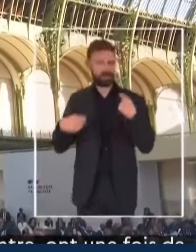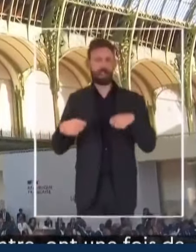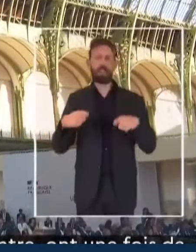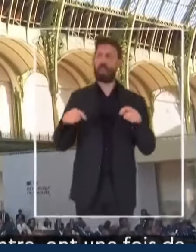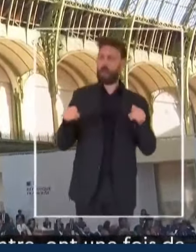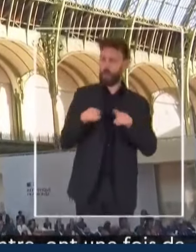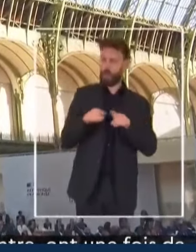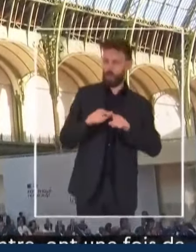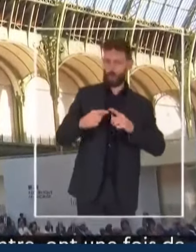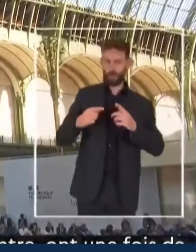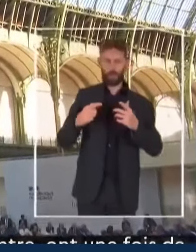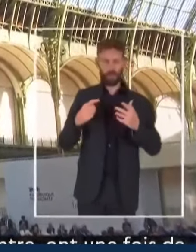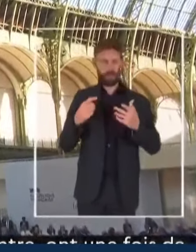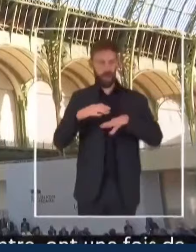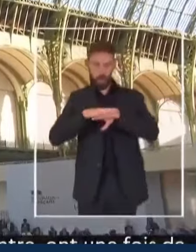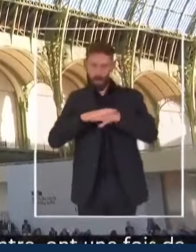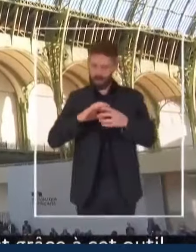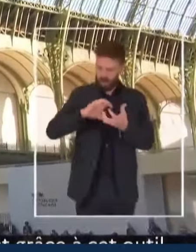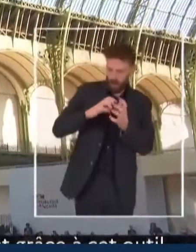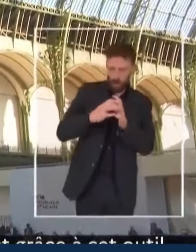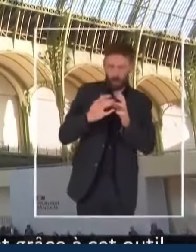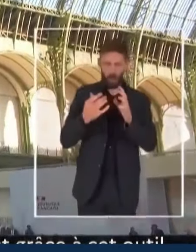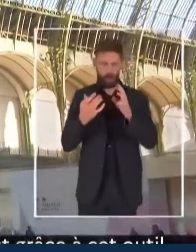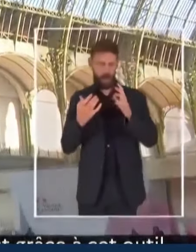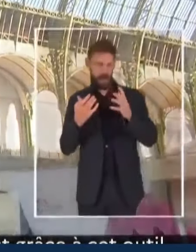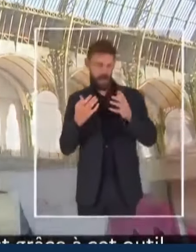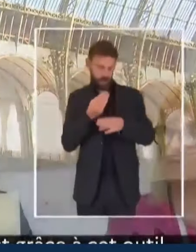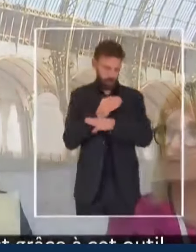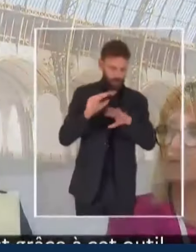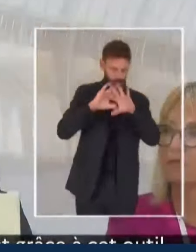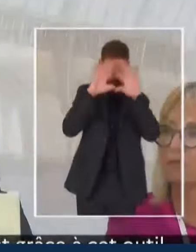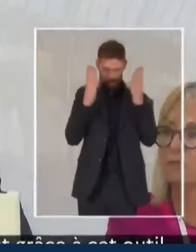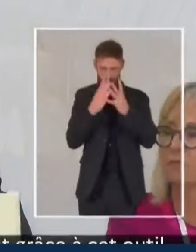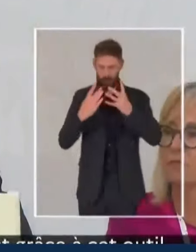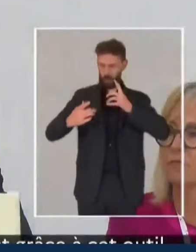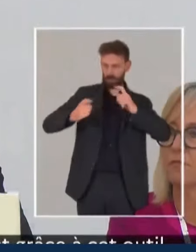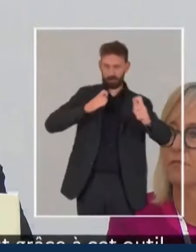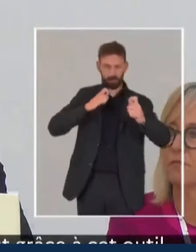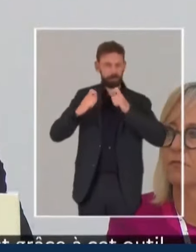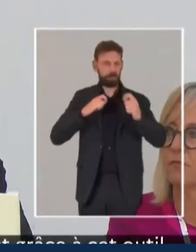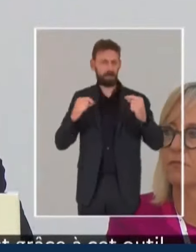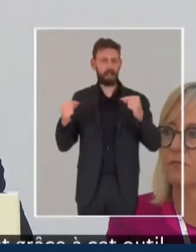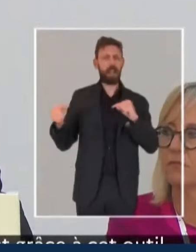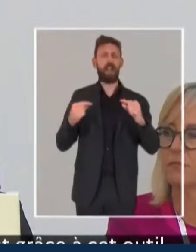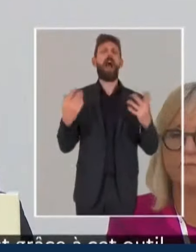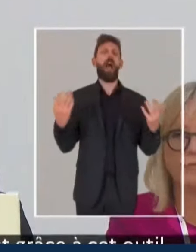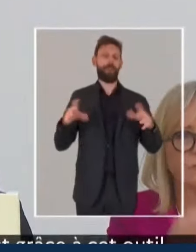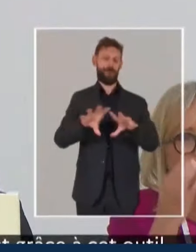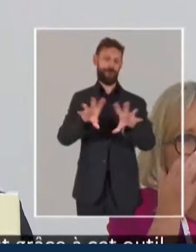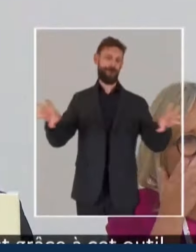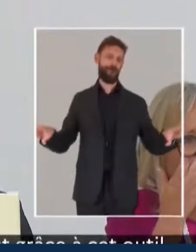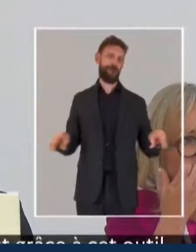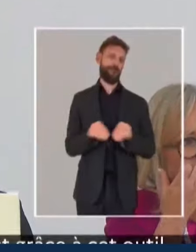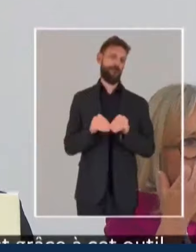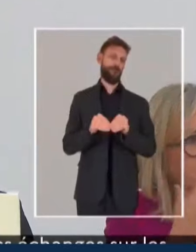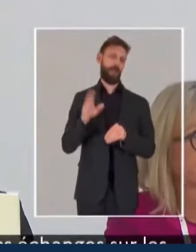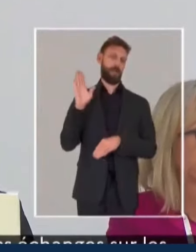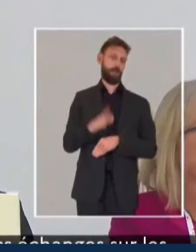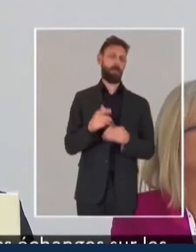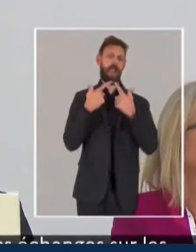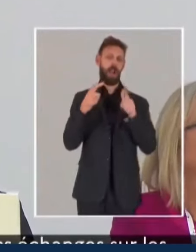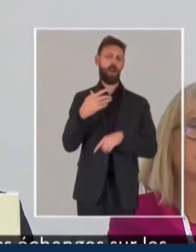be given the opportunity to play a greater role in the development of the member states, and also observed that more countries want to join